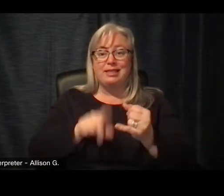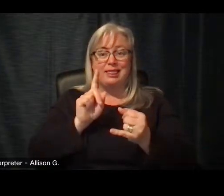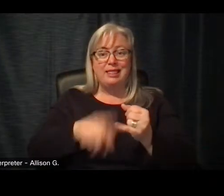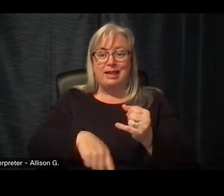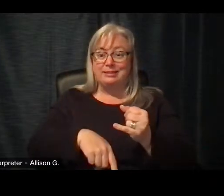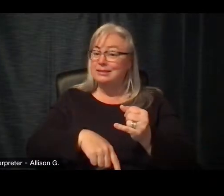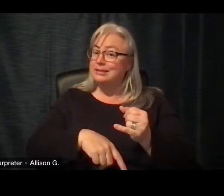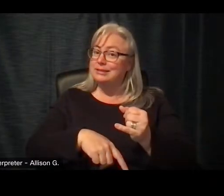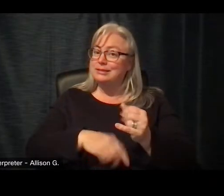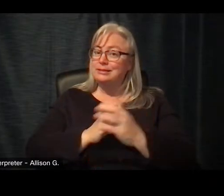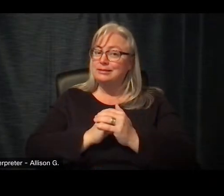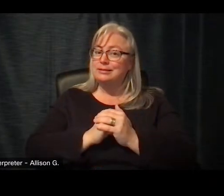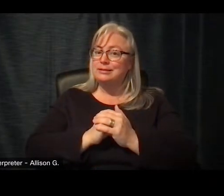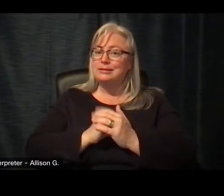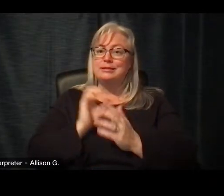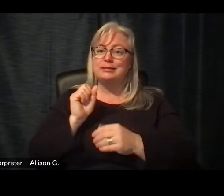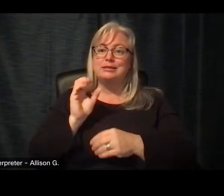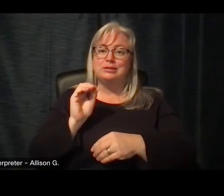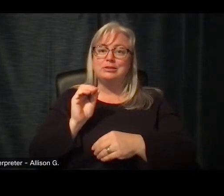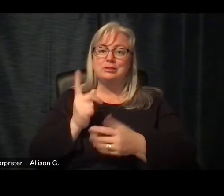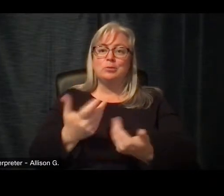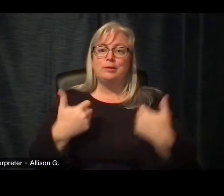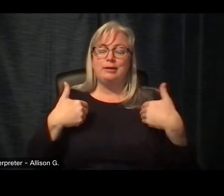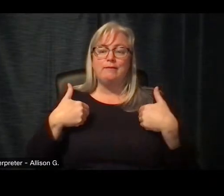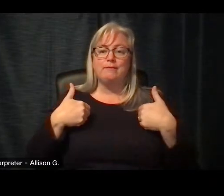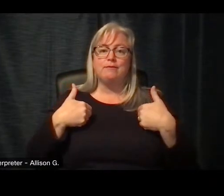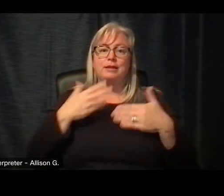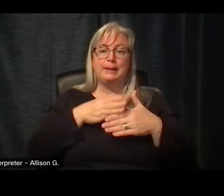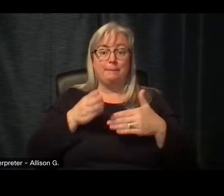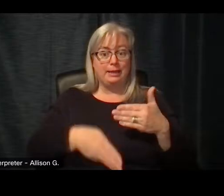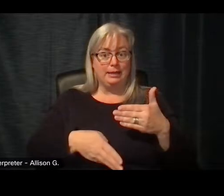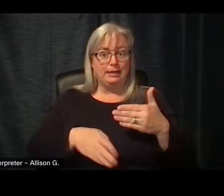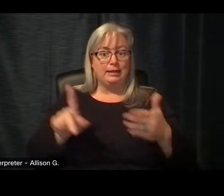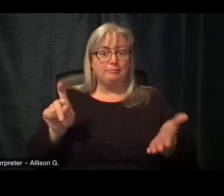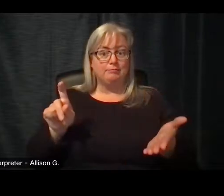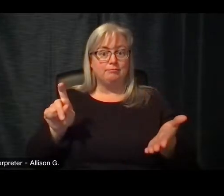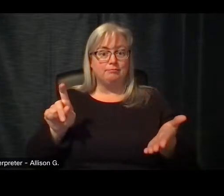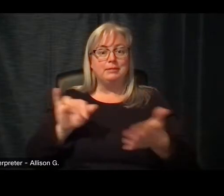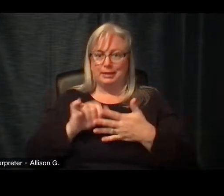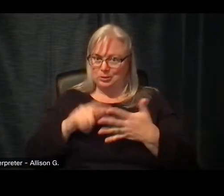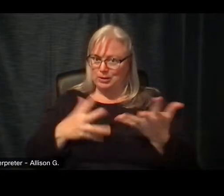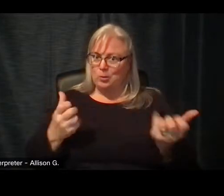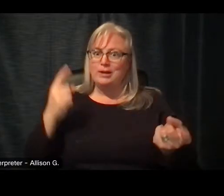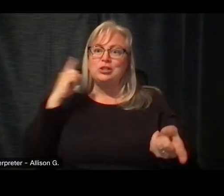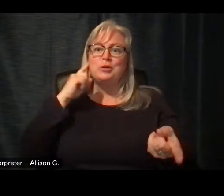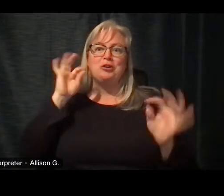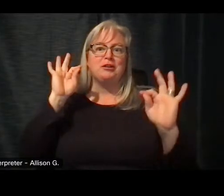them. So we have completed it then. That's what I wanted to hear.